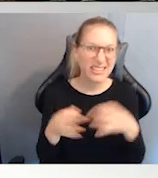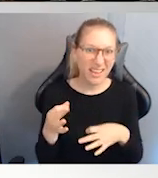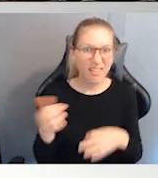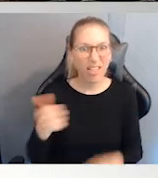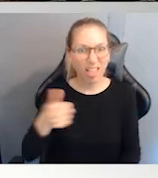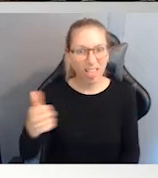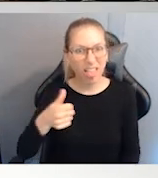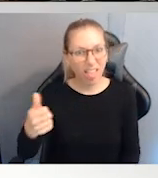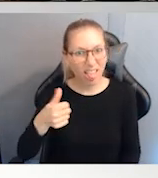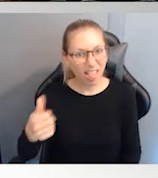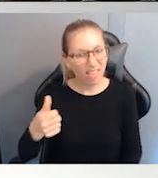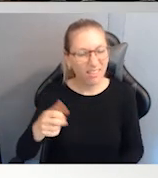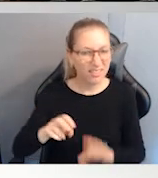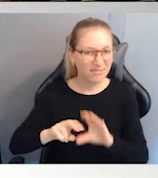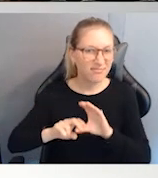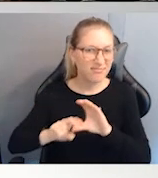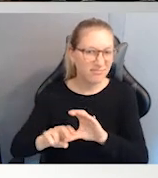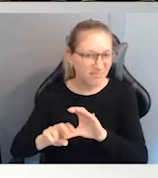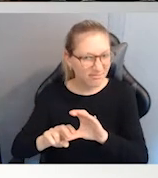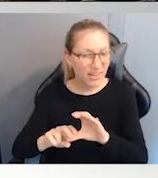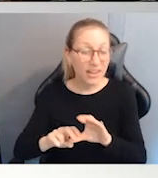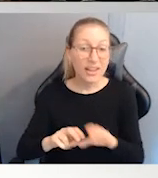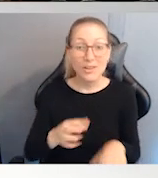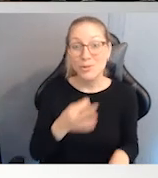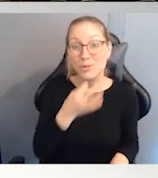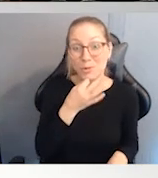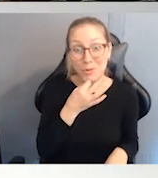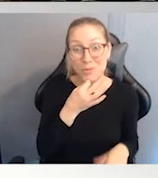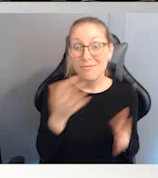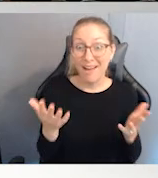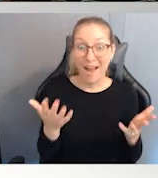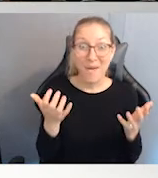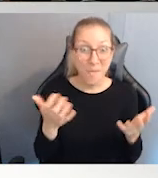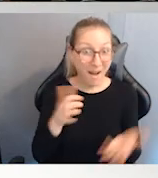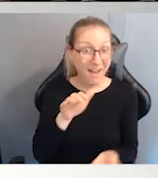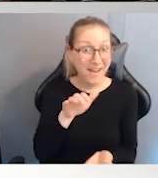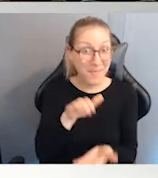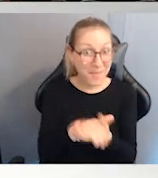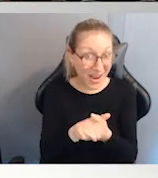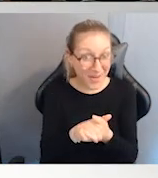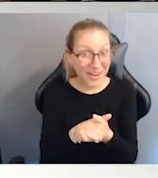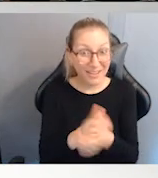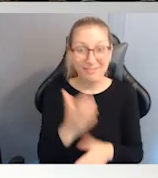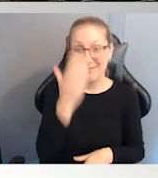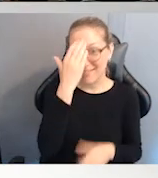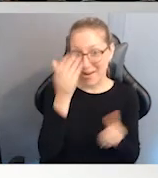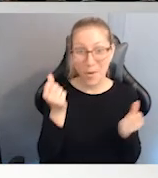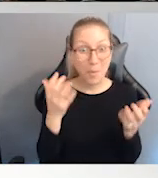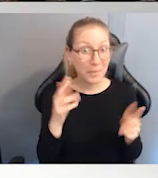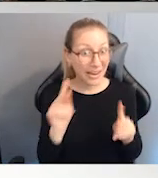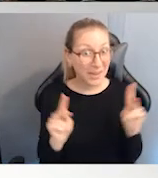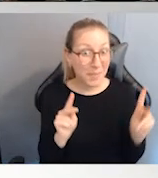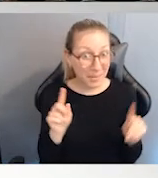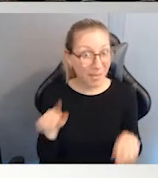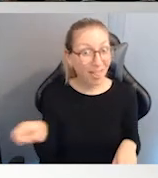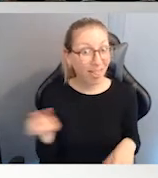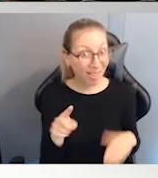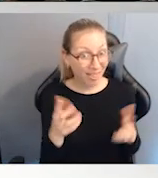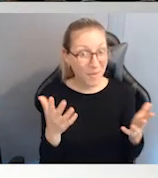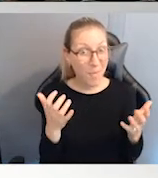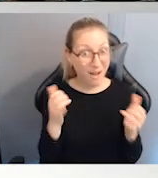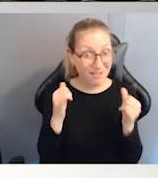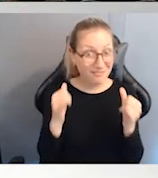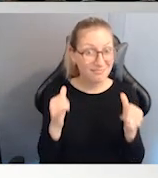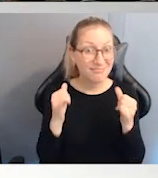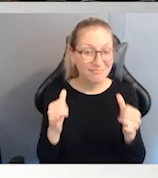also would love to be married soon to Amanda Baldwin. I know a lot of people would, and